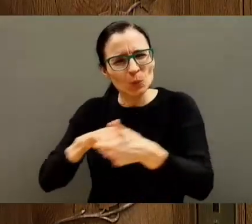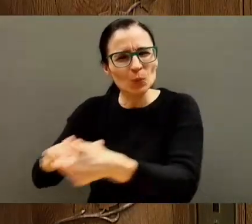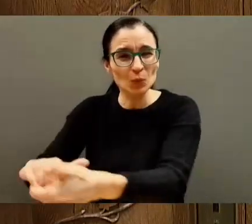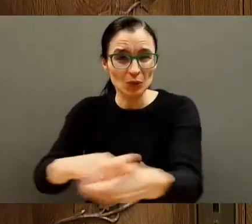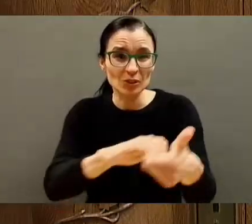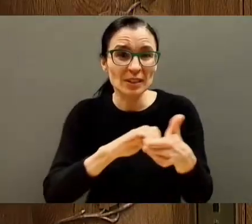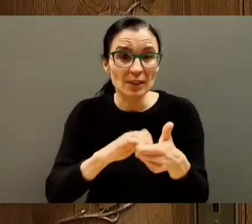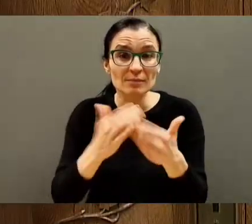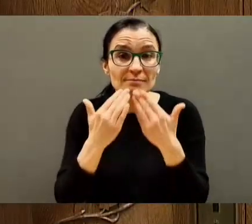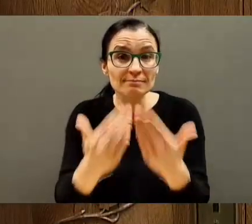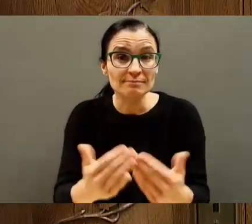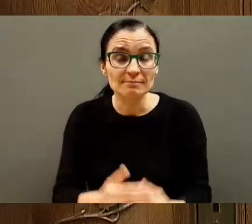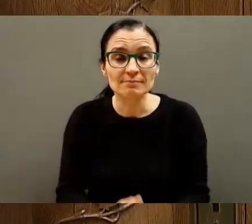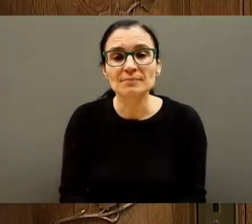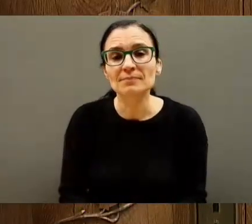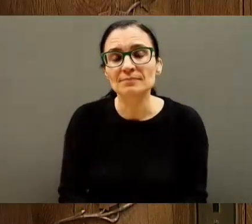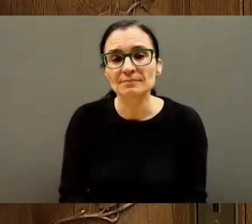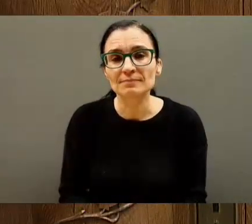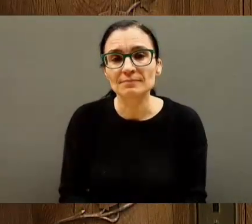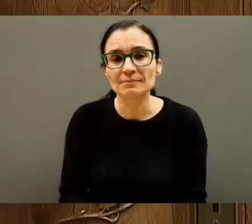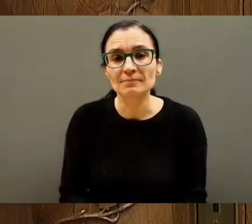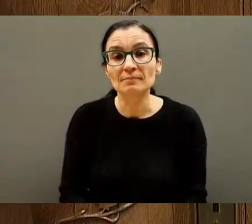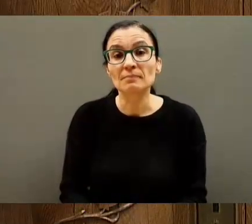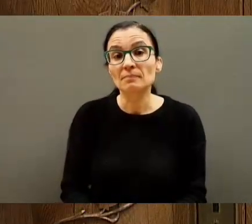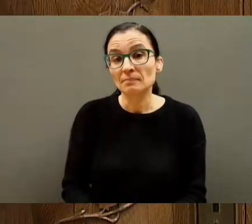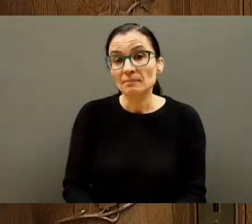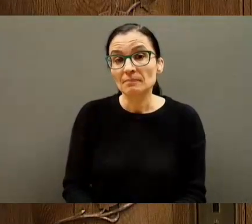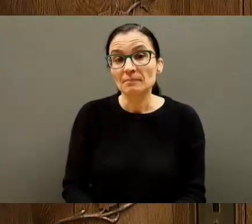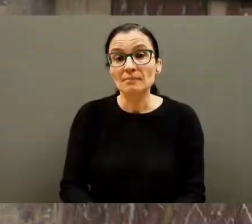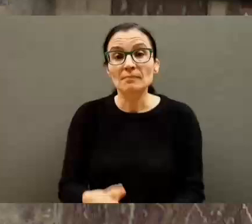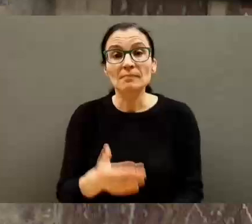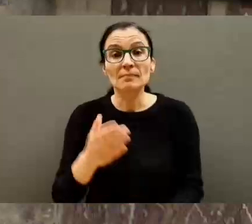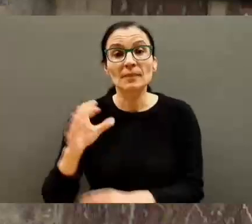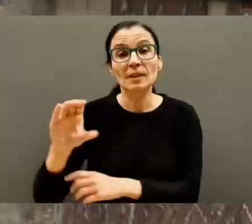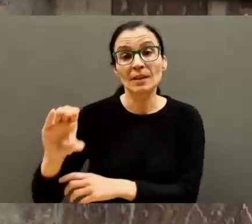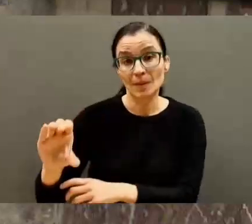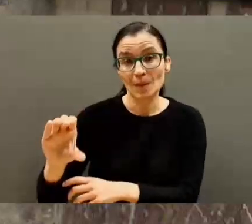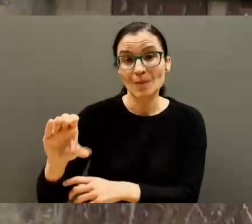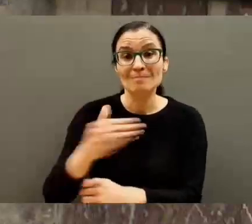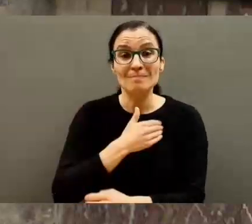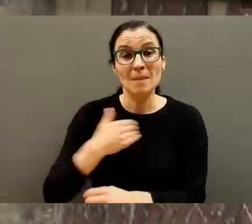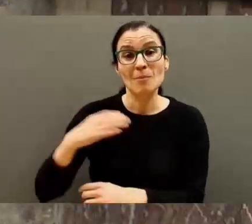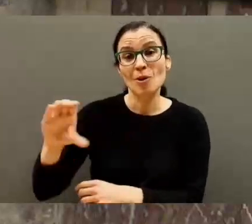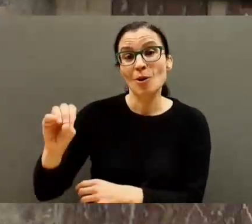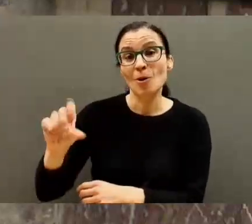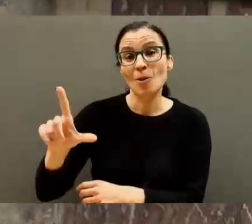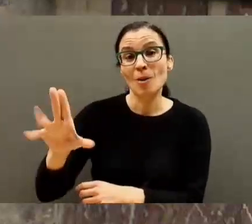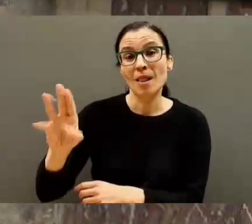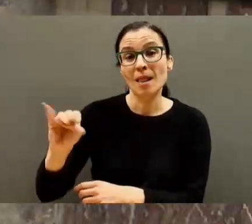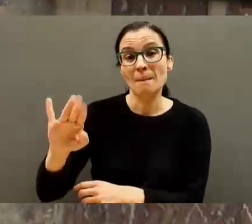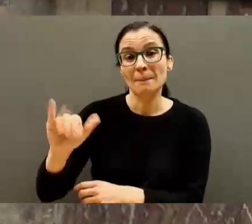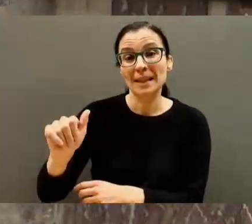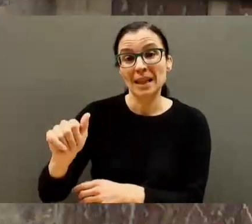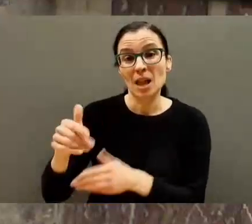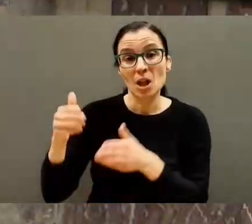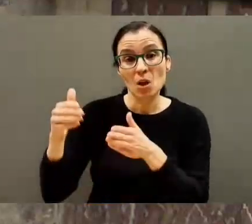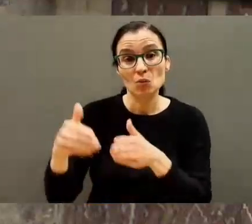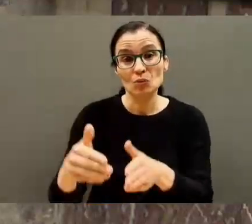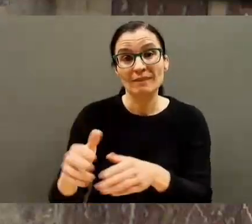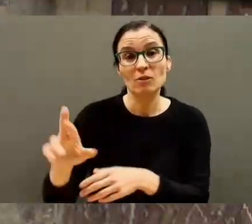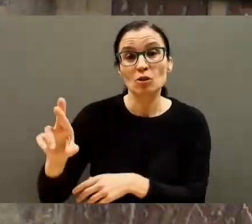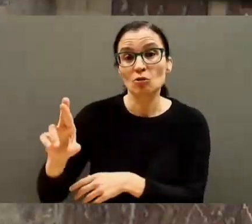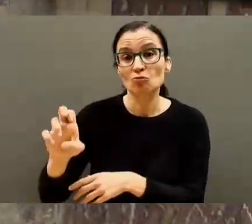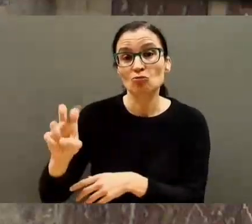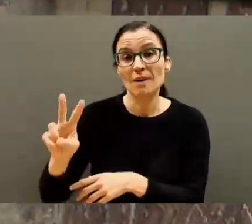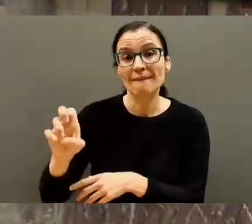Member for Columbia River Revelstoke. Thank you very much, Mr. Speaker. Mr. Speaker, the Premier's push to fast-track projects is